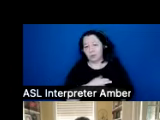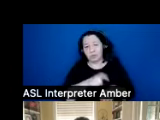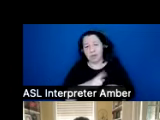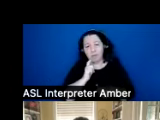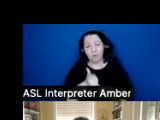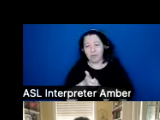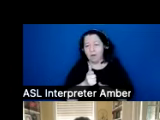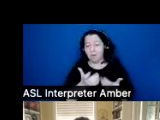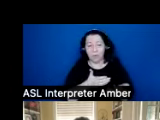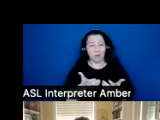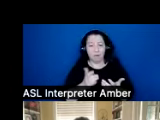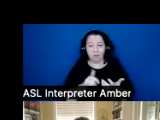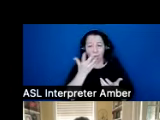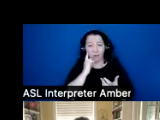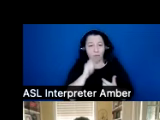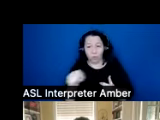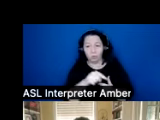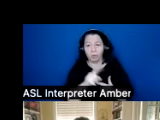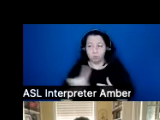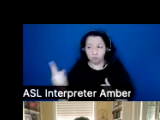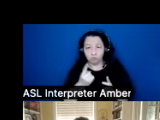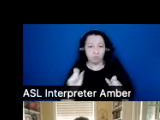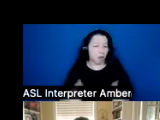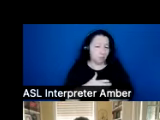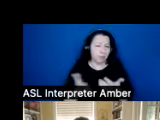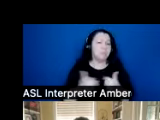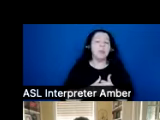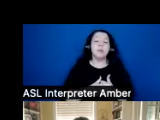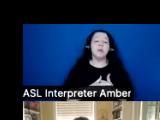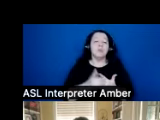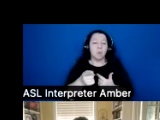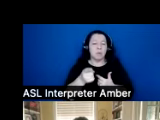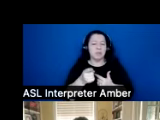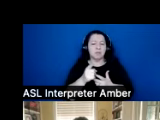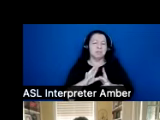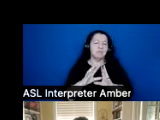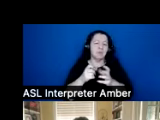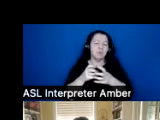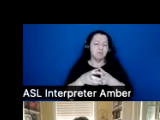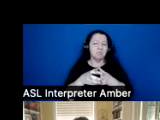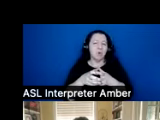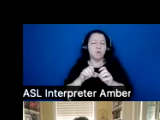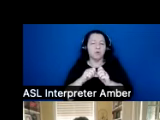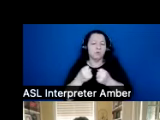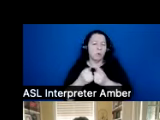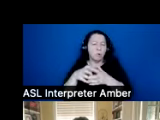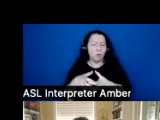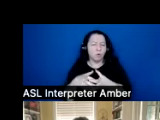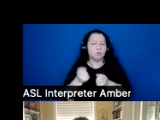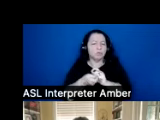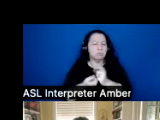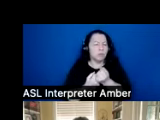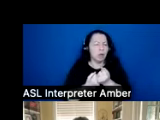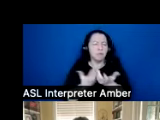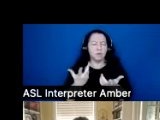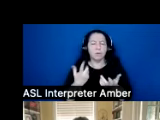So what is social change advocacy? When we talk about social change advocacy, I think, it really sort